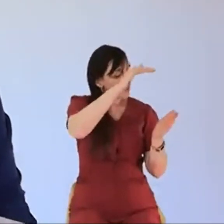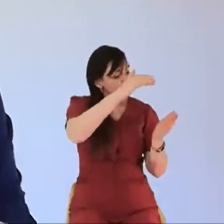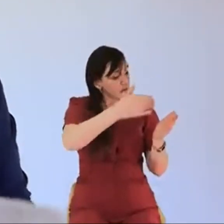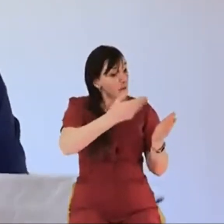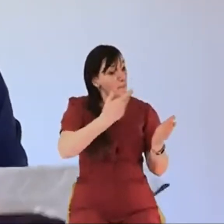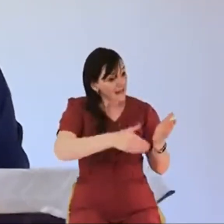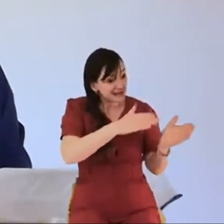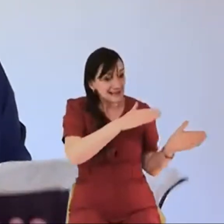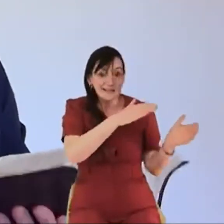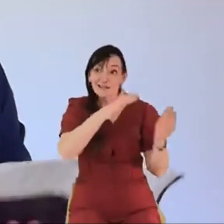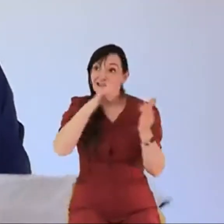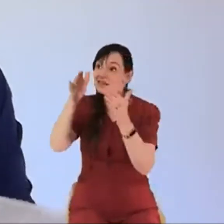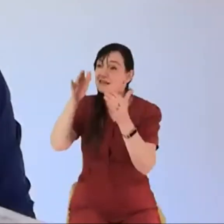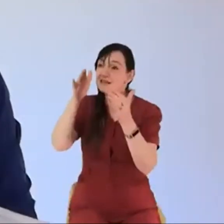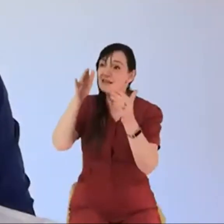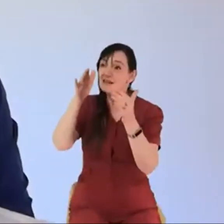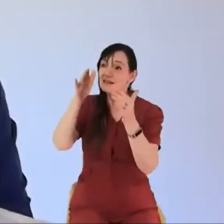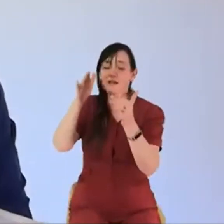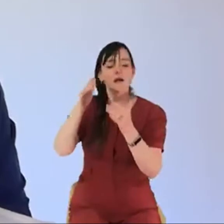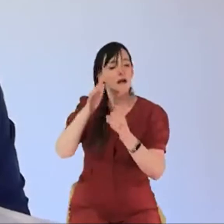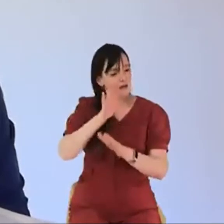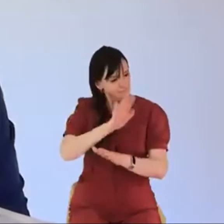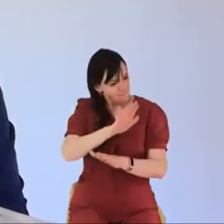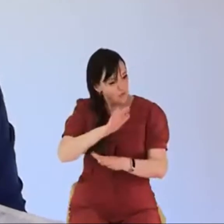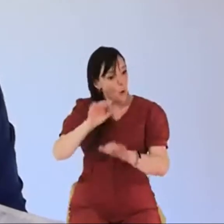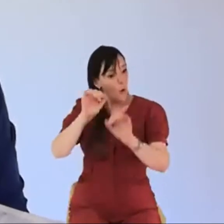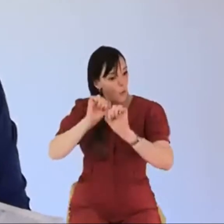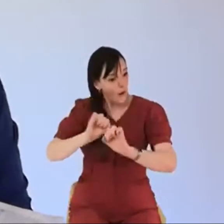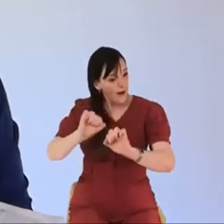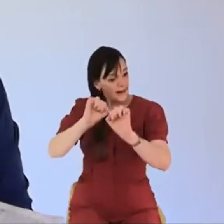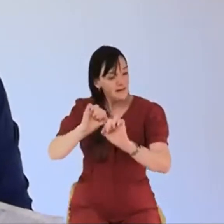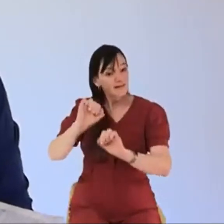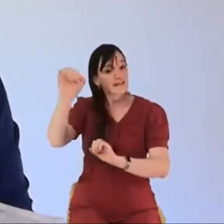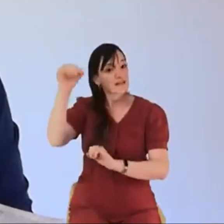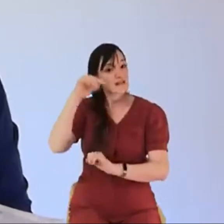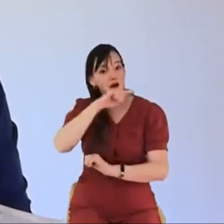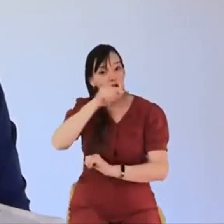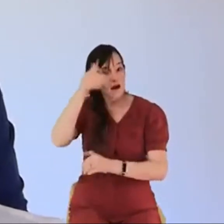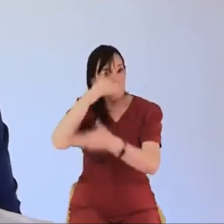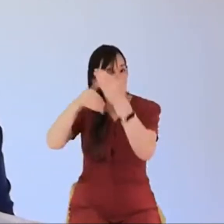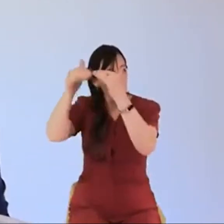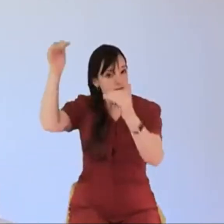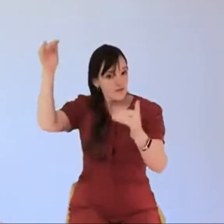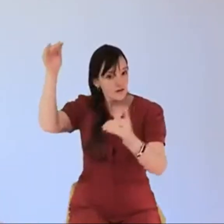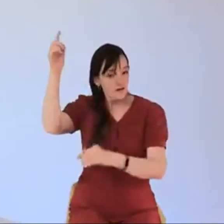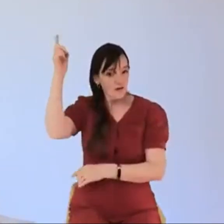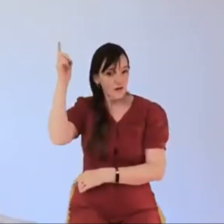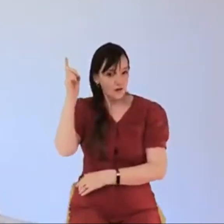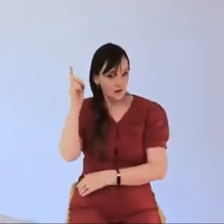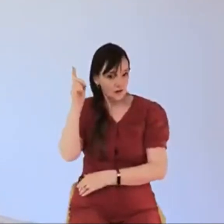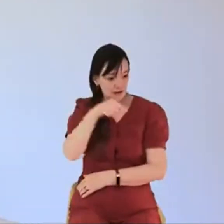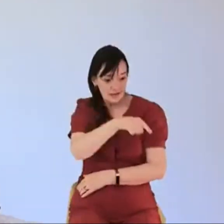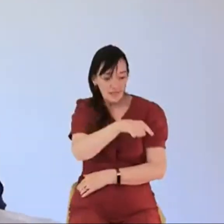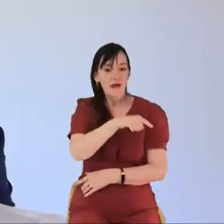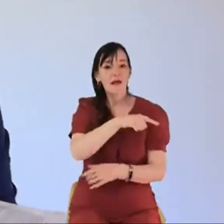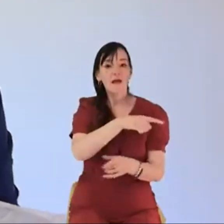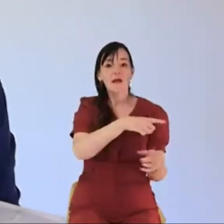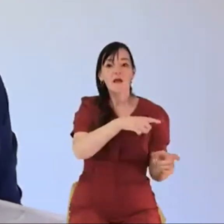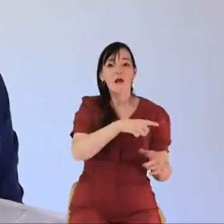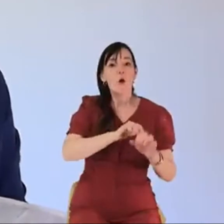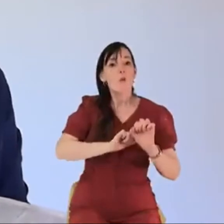God To wait for his son from heaven The Thessalonians were waiting